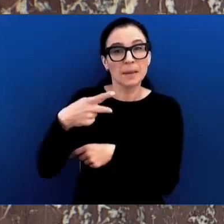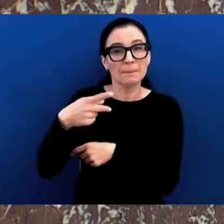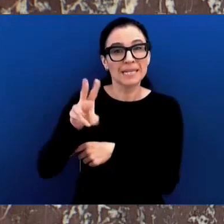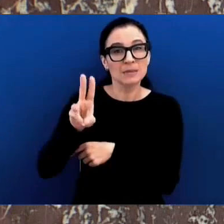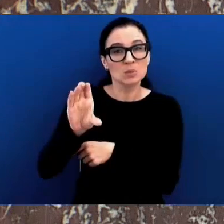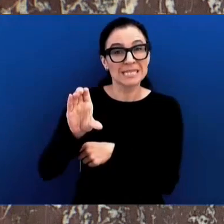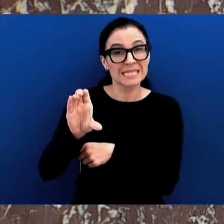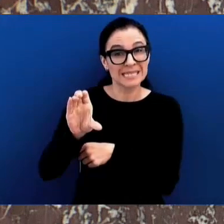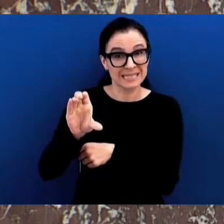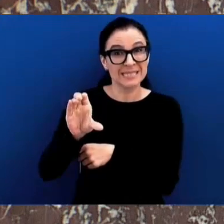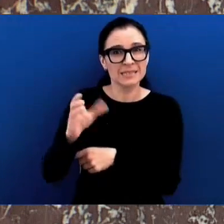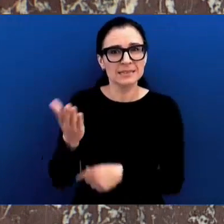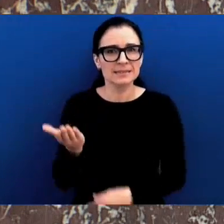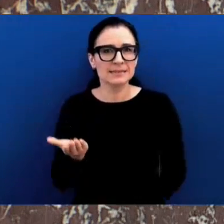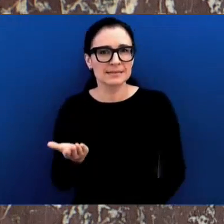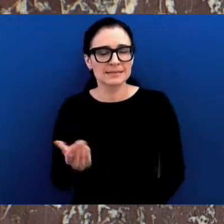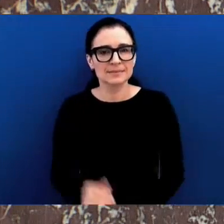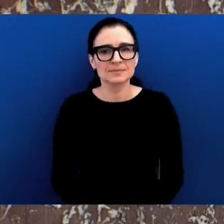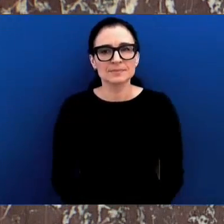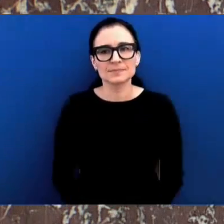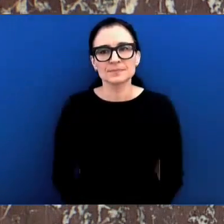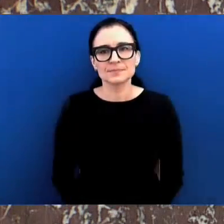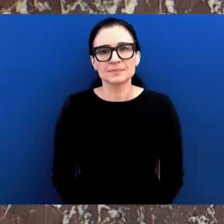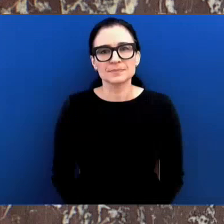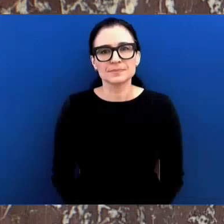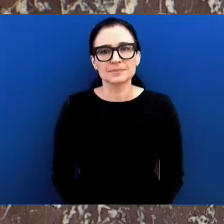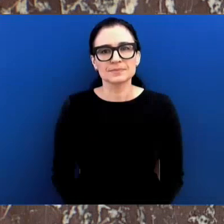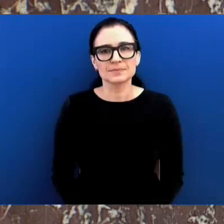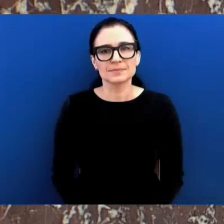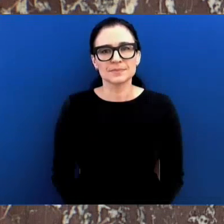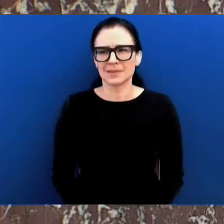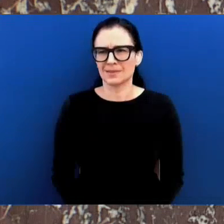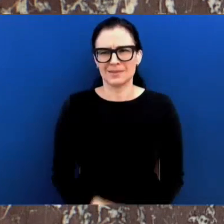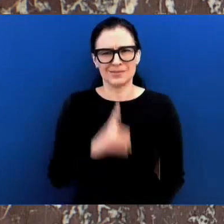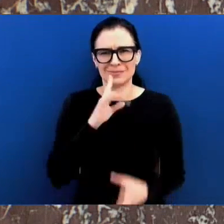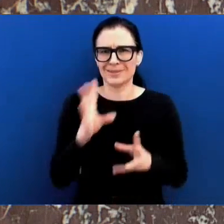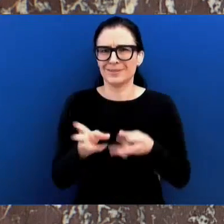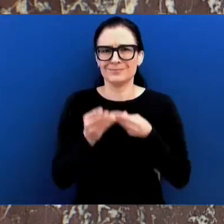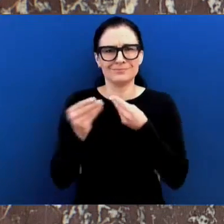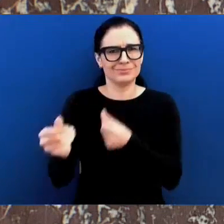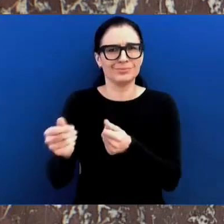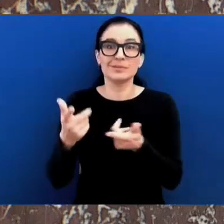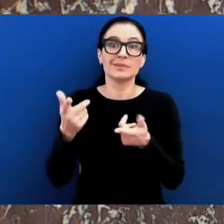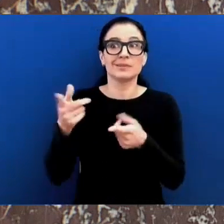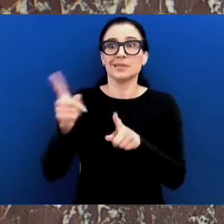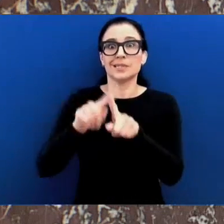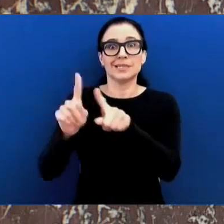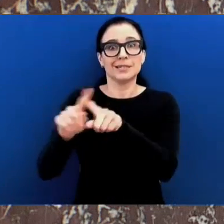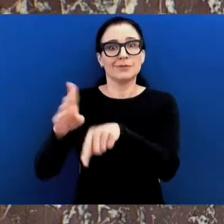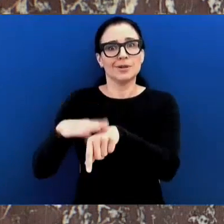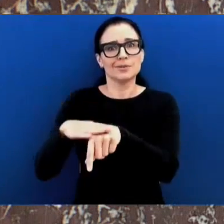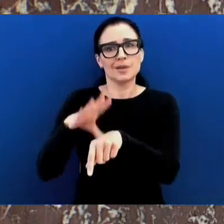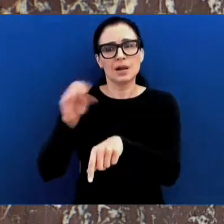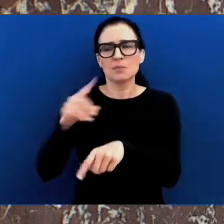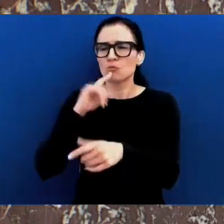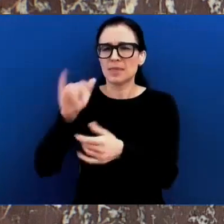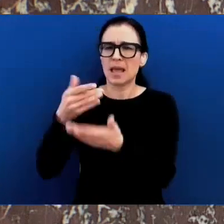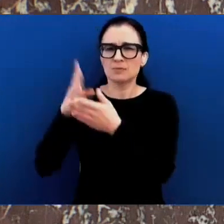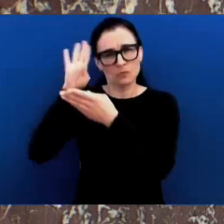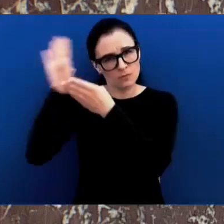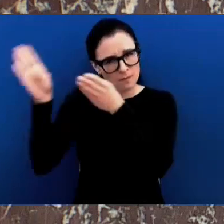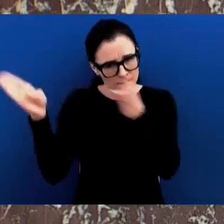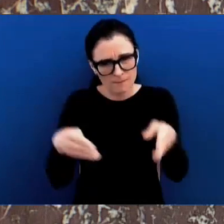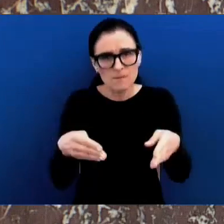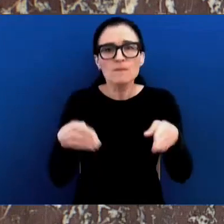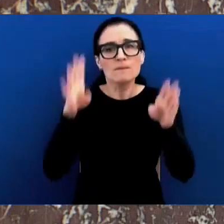$1 billion on management consulting, the Premier should have adopted actually BC United's plan to reduce the fuel tax by 15 cents a litre. To